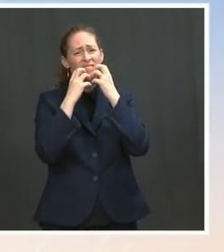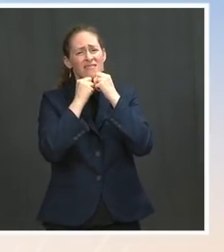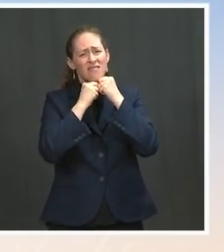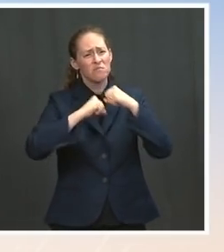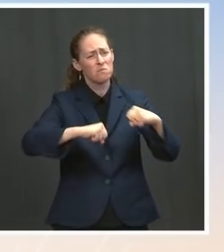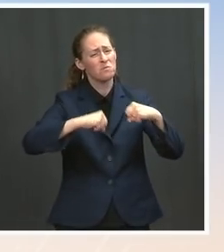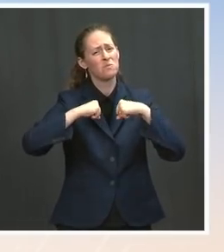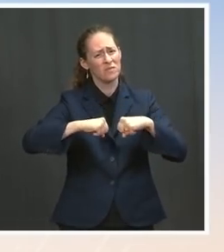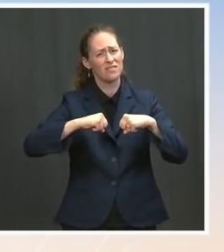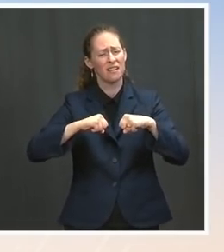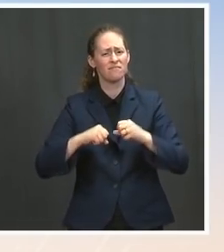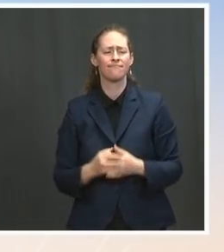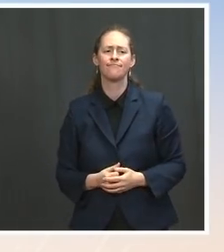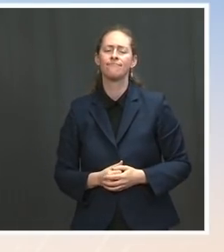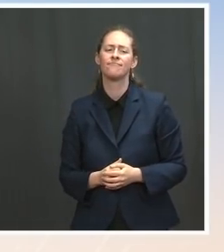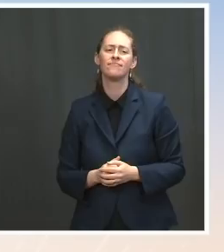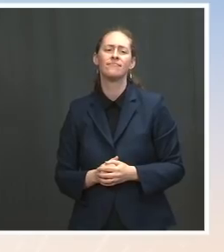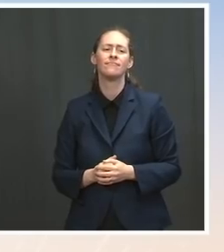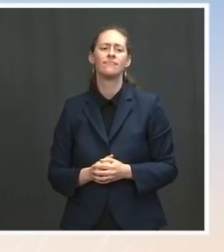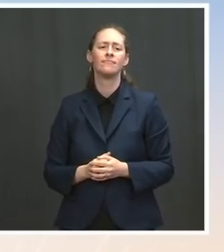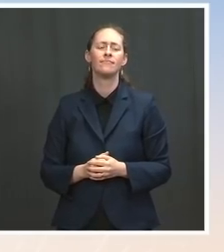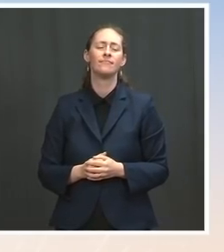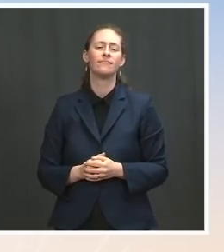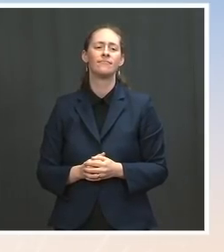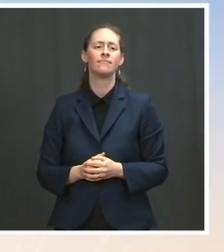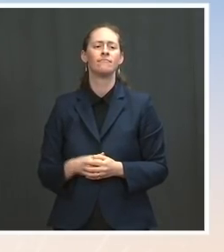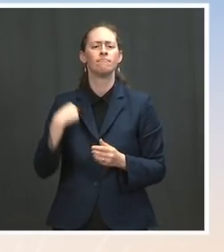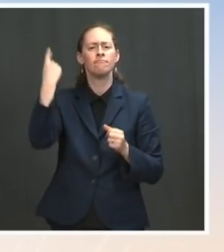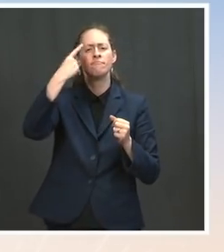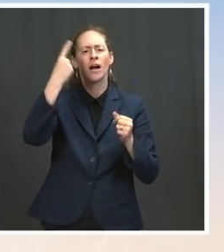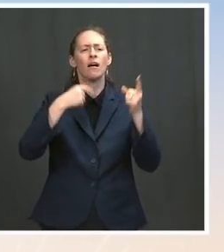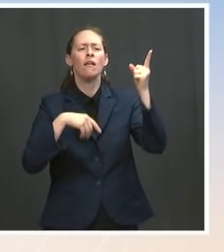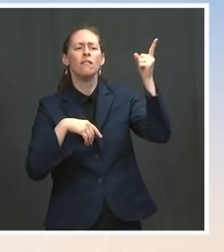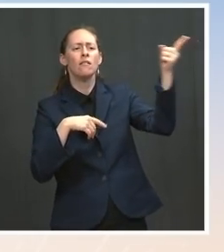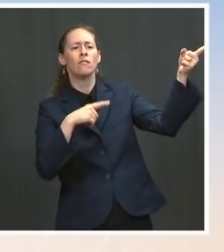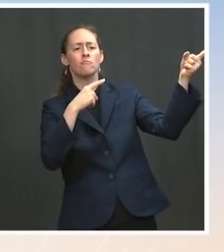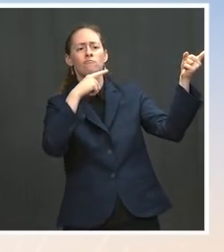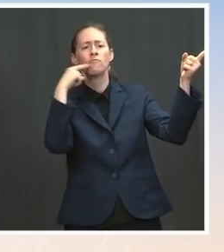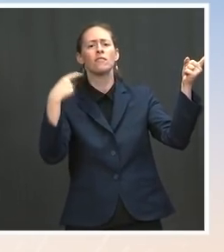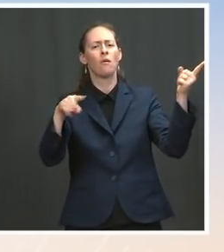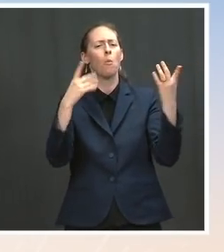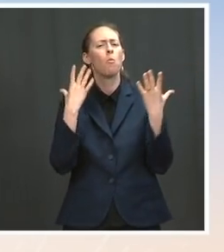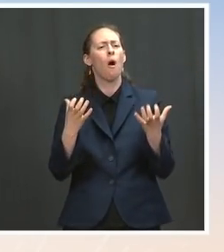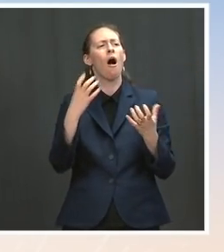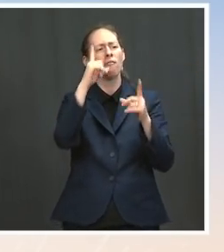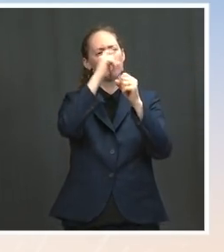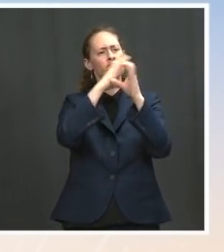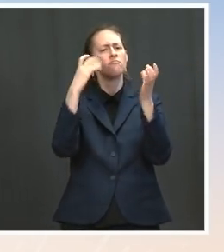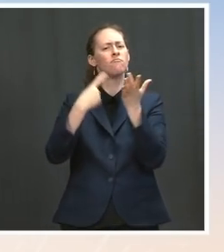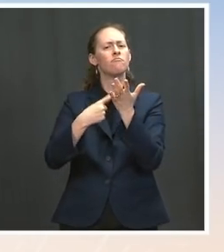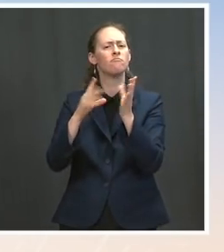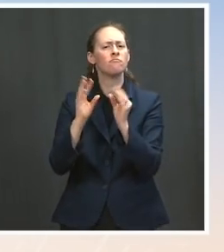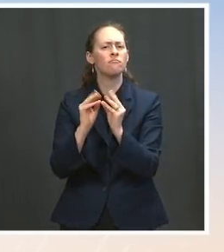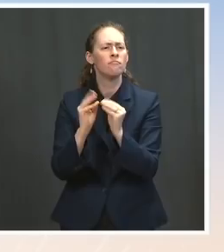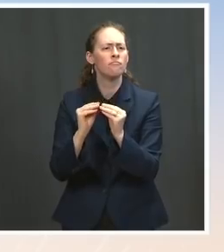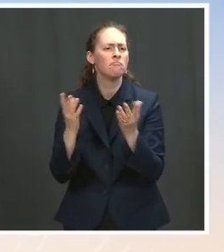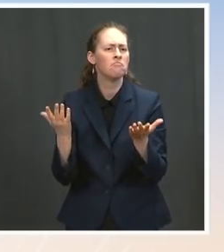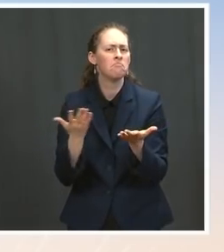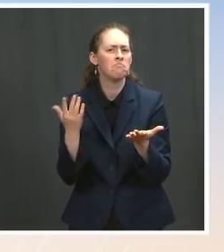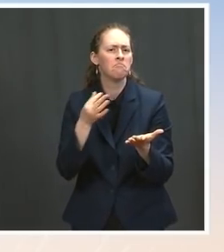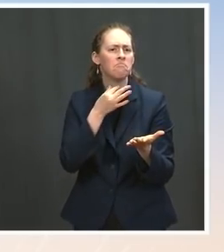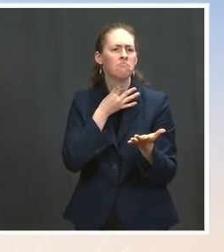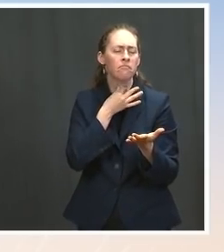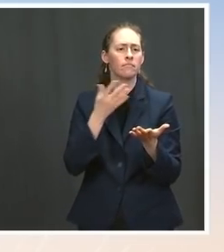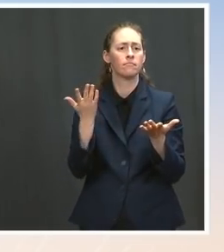the Russians are outlining some of the things they would also like to discuss during the summit. The Foreign Minister Lavrov indicated that Russia wants to be discussing human